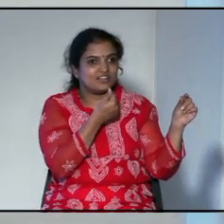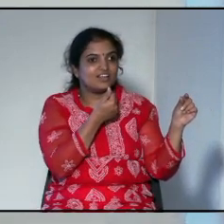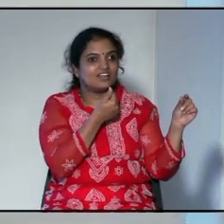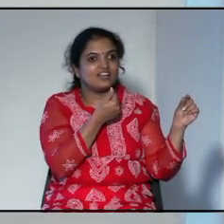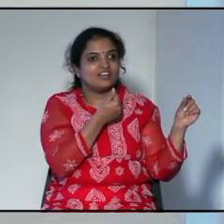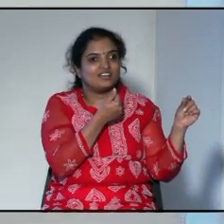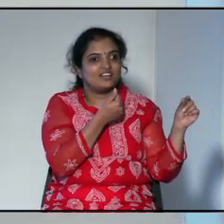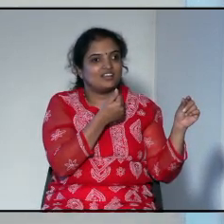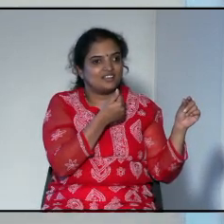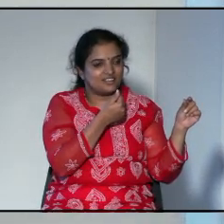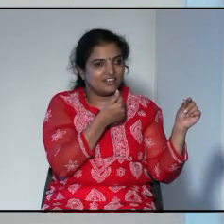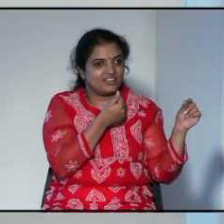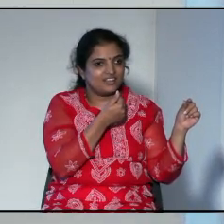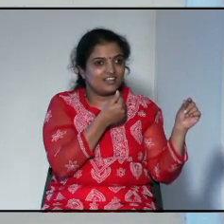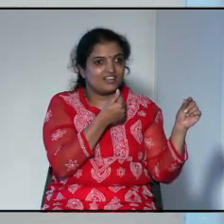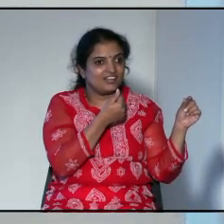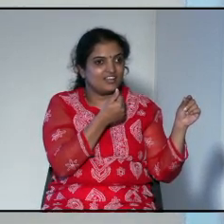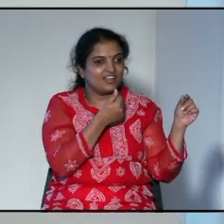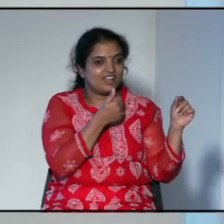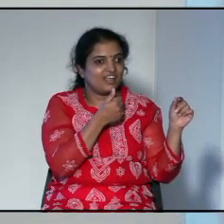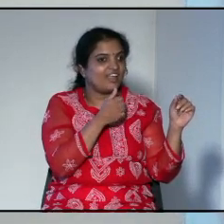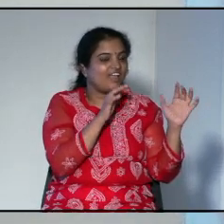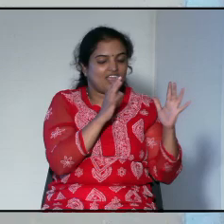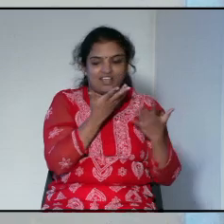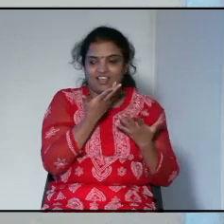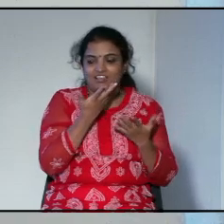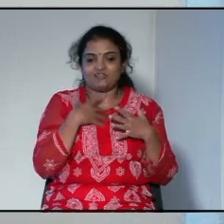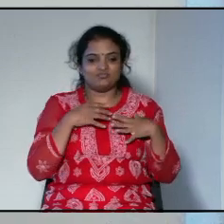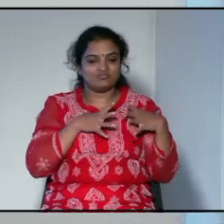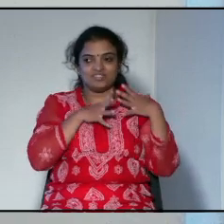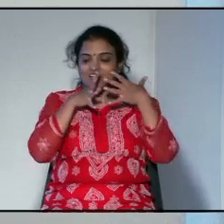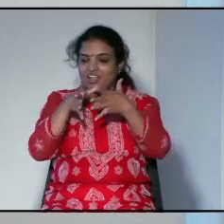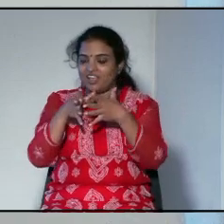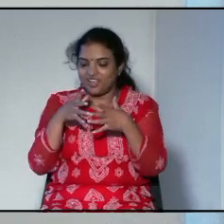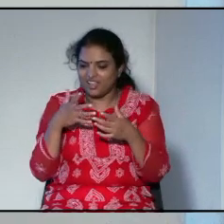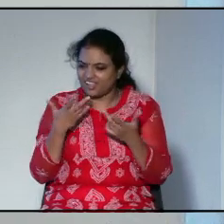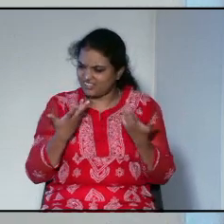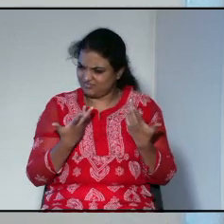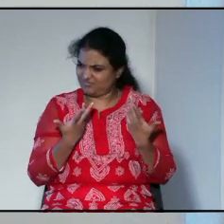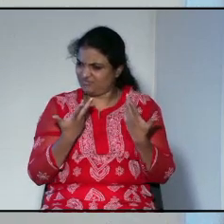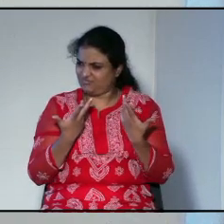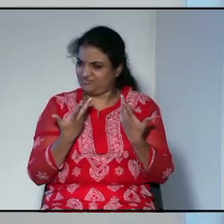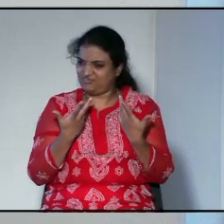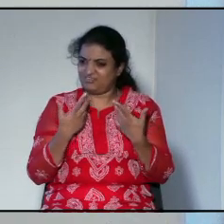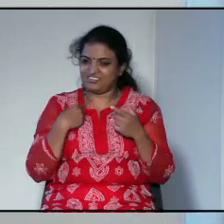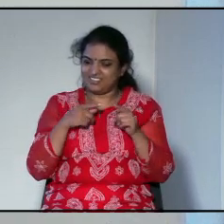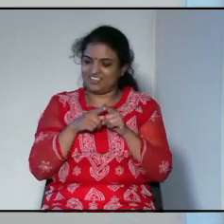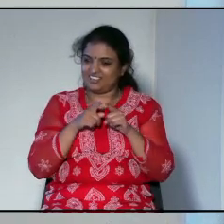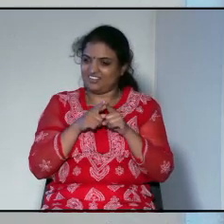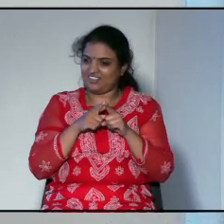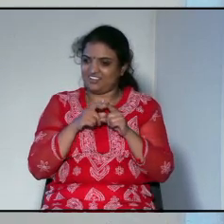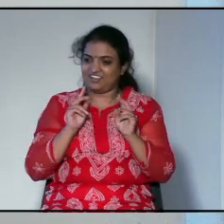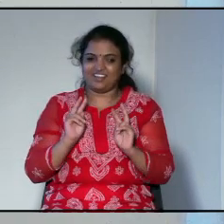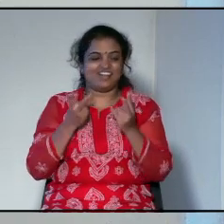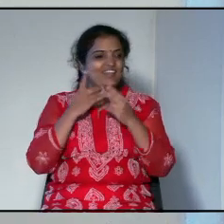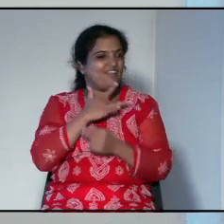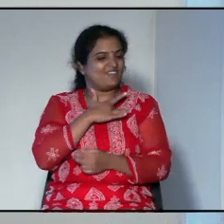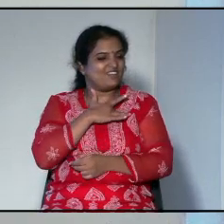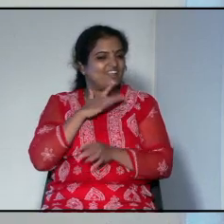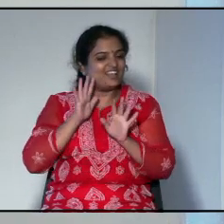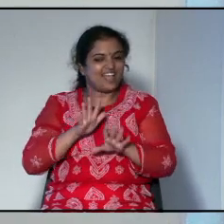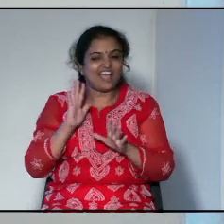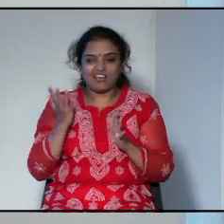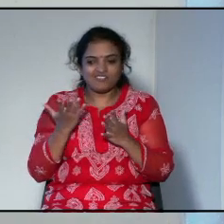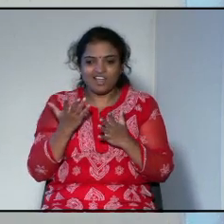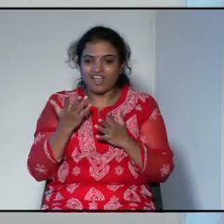that because this kid is feeling bad, I should say this, but I mean, I would obviously love to give her the benefit of the doubt, but it was just